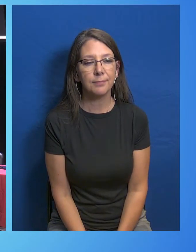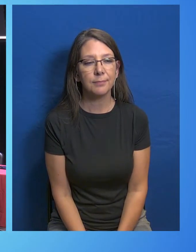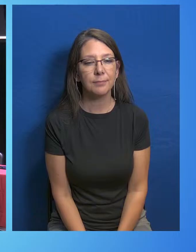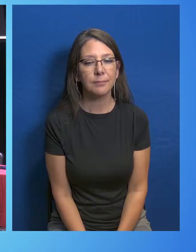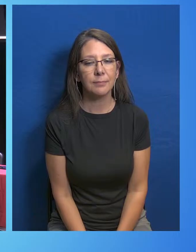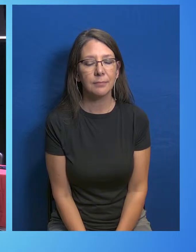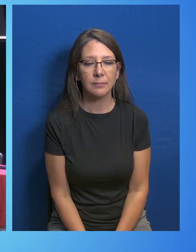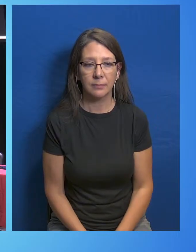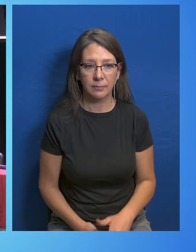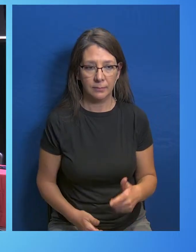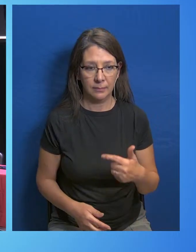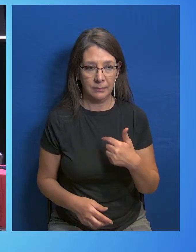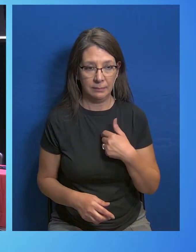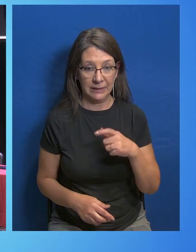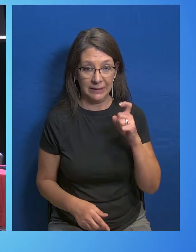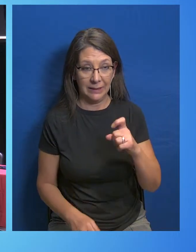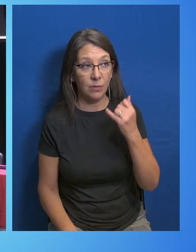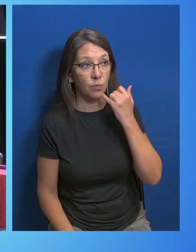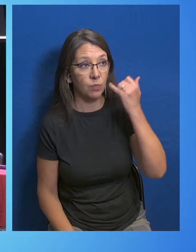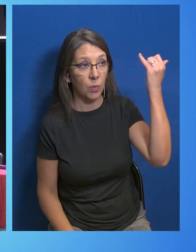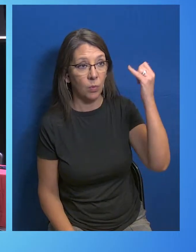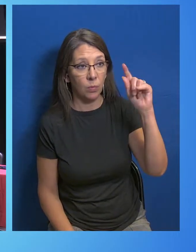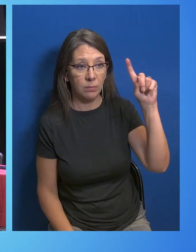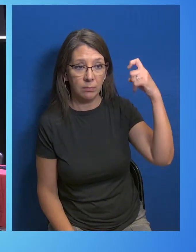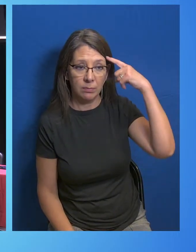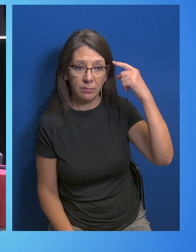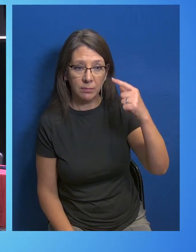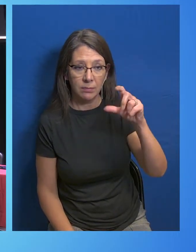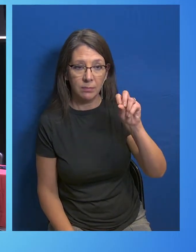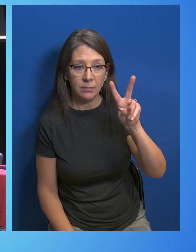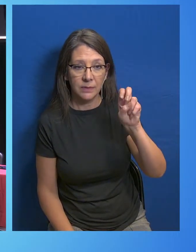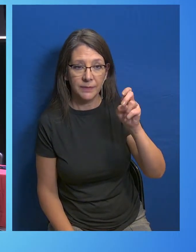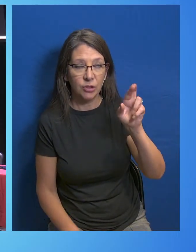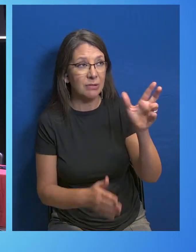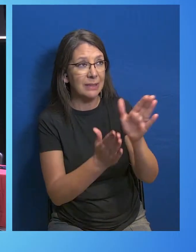member. Do I need to call the governor and ask her if he can stay on?